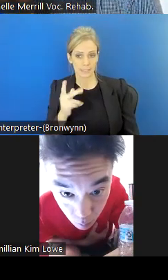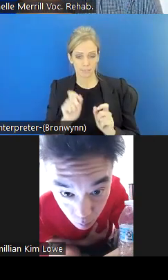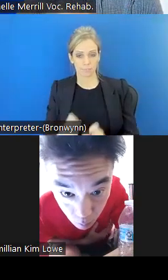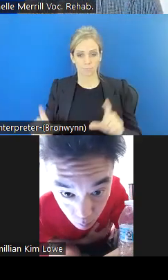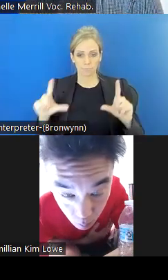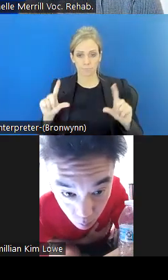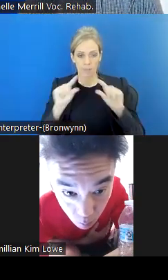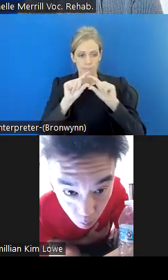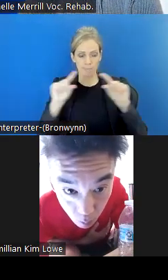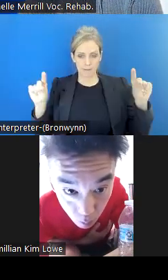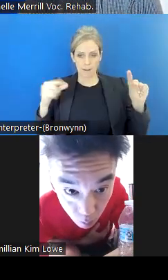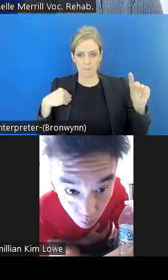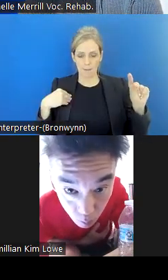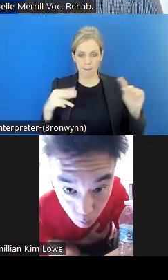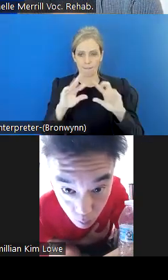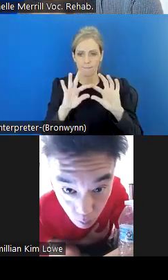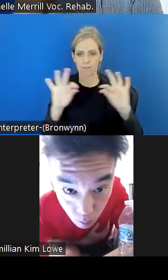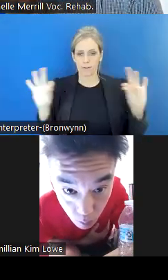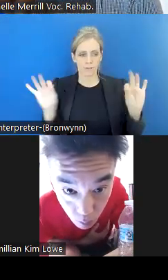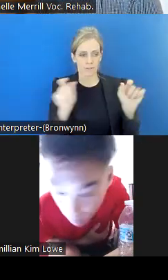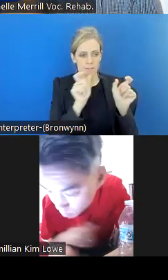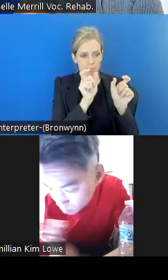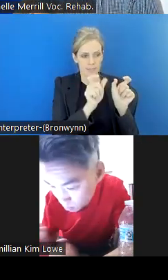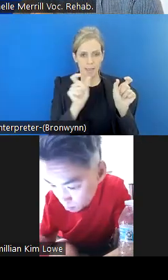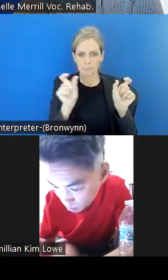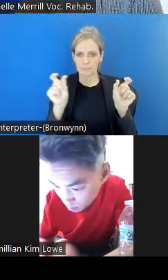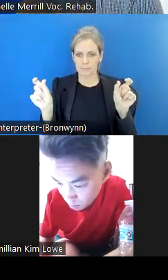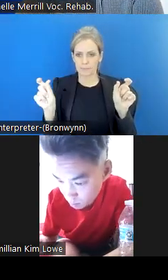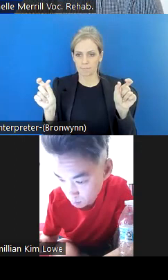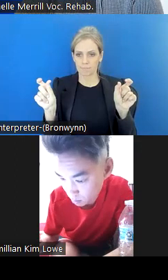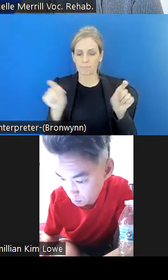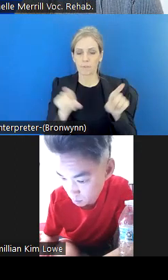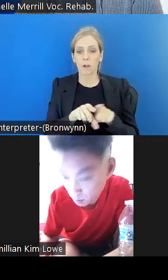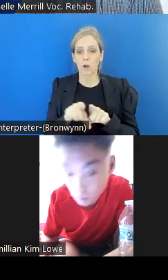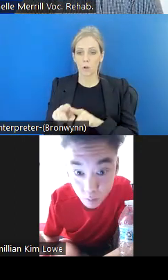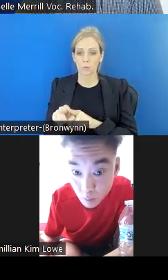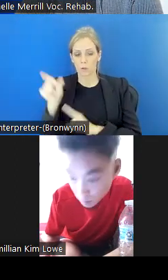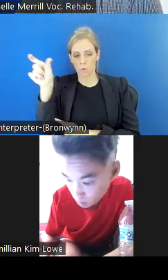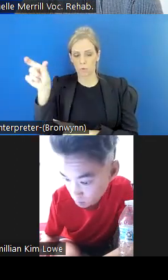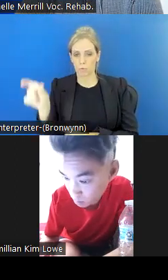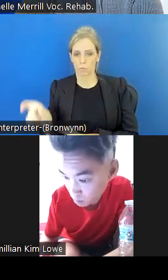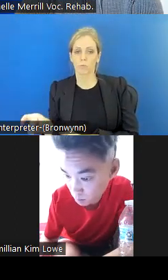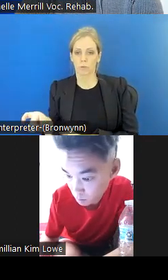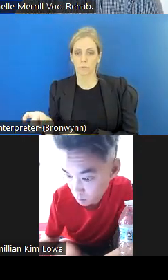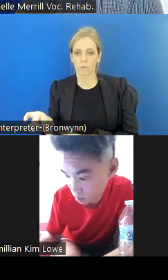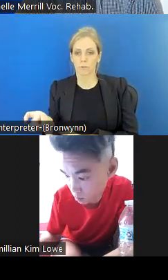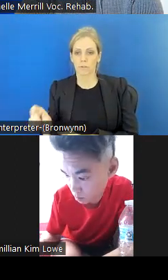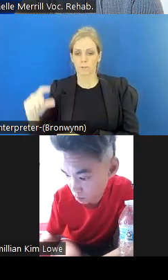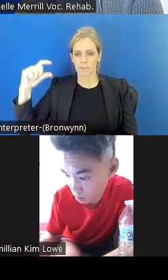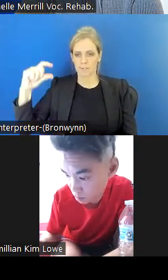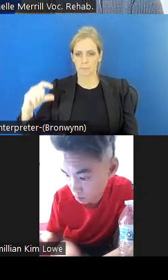across the top with tabs, and those tabs are also reflected down the right-hand column.